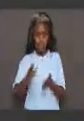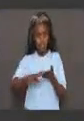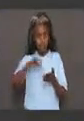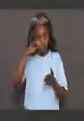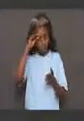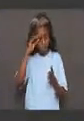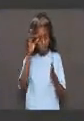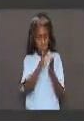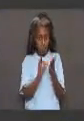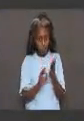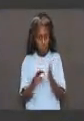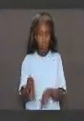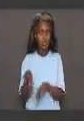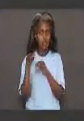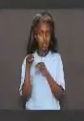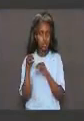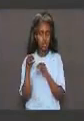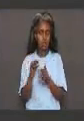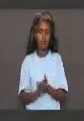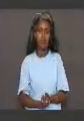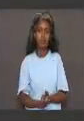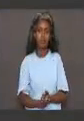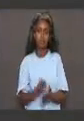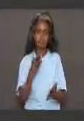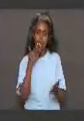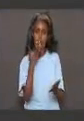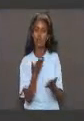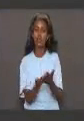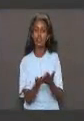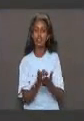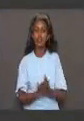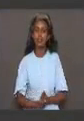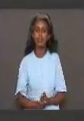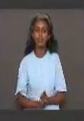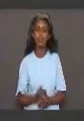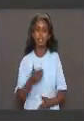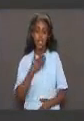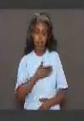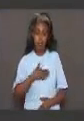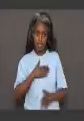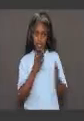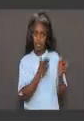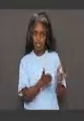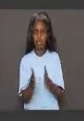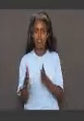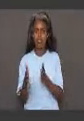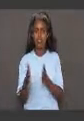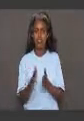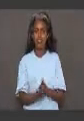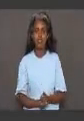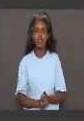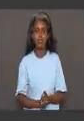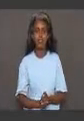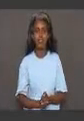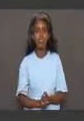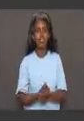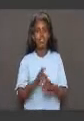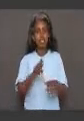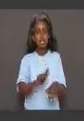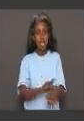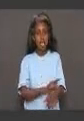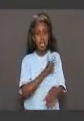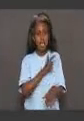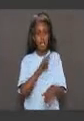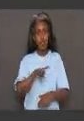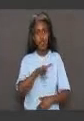the formulas, students? Good. Please get ready. The length of